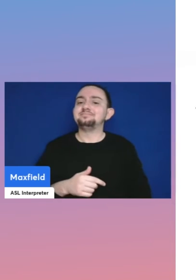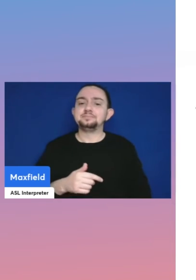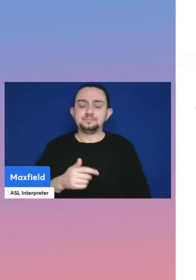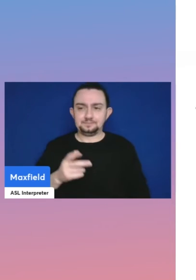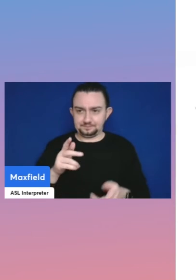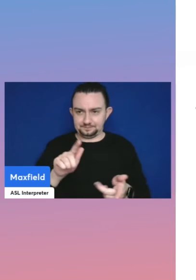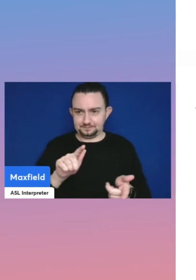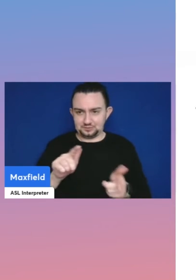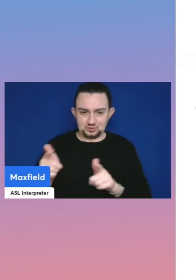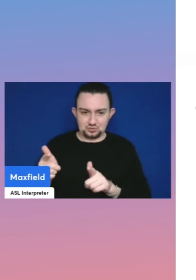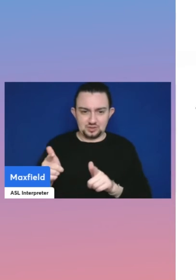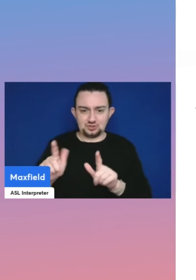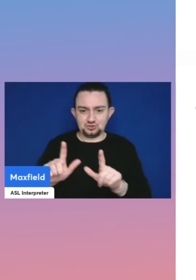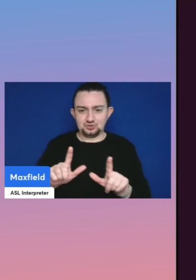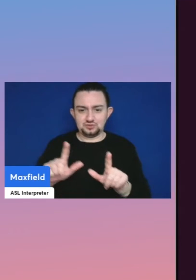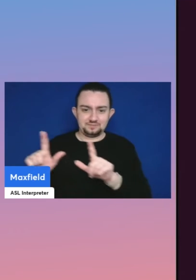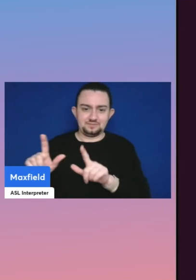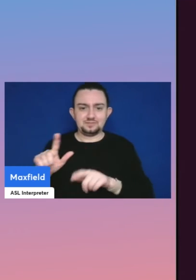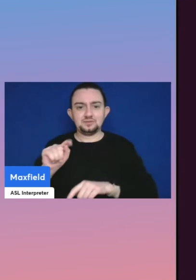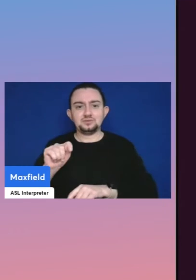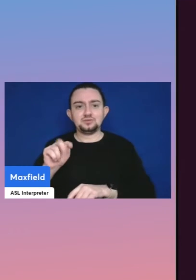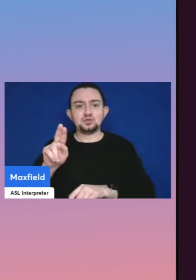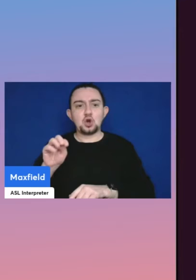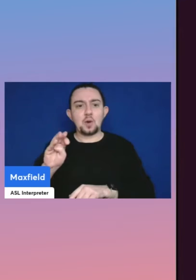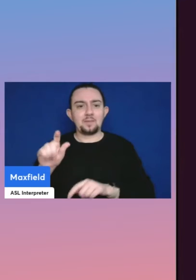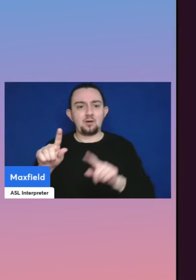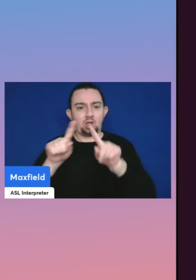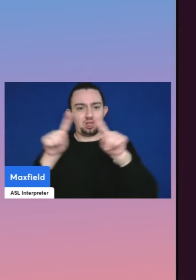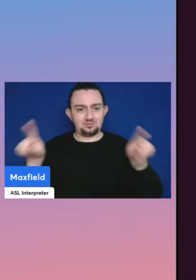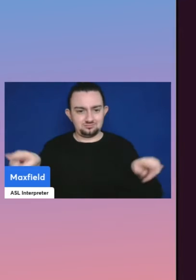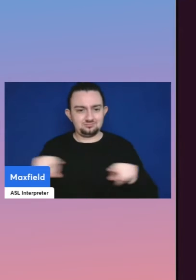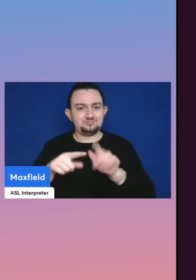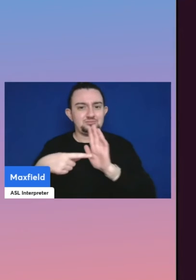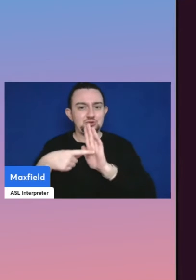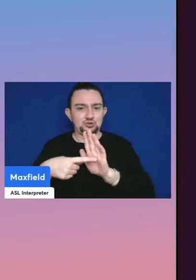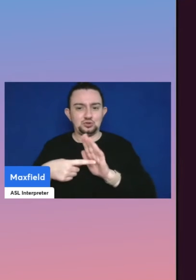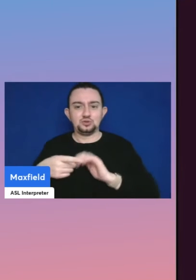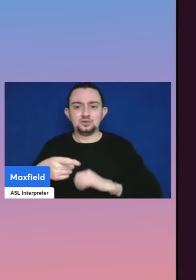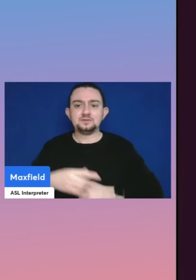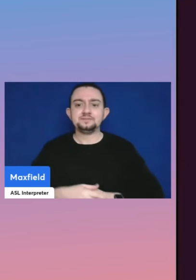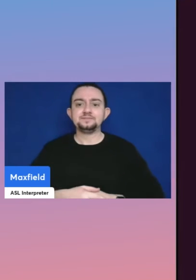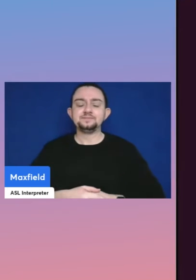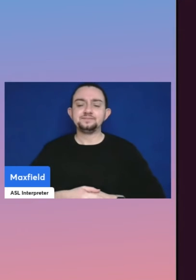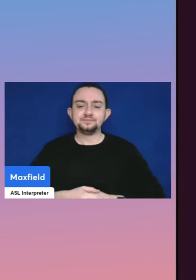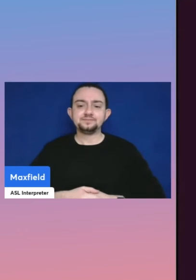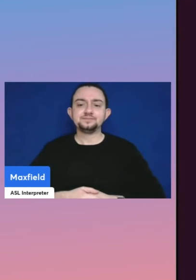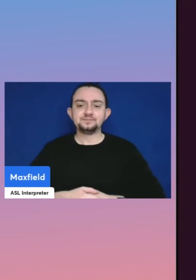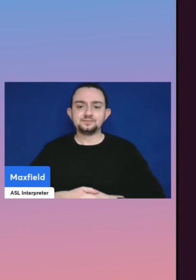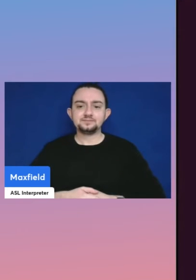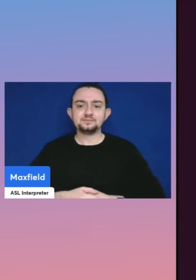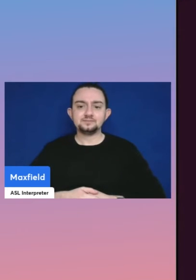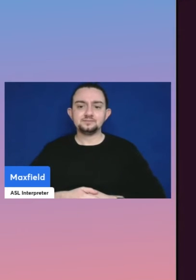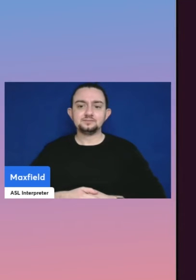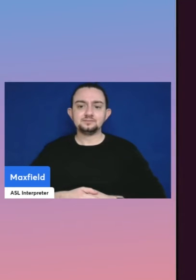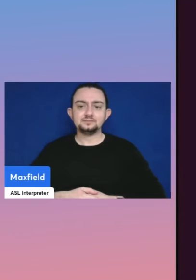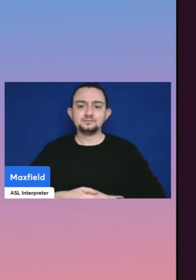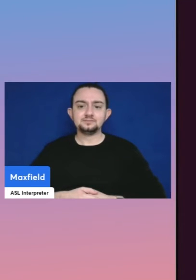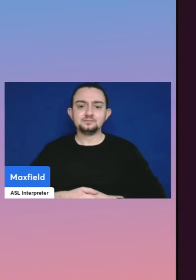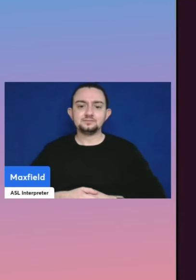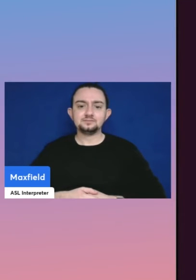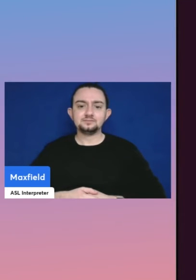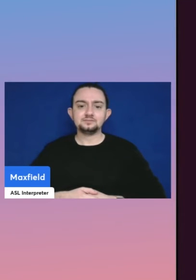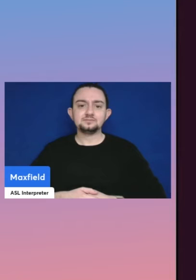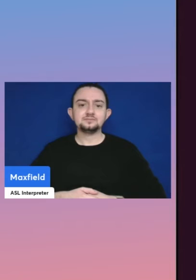switch to the terminal. I think it's now okay. As part of